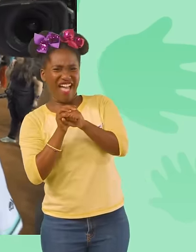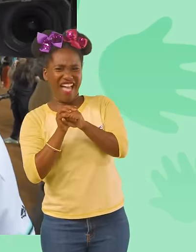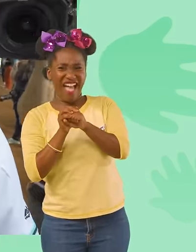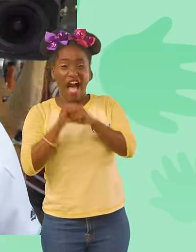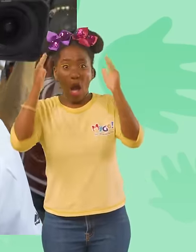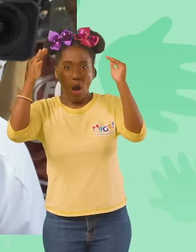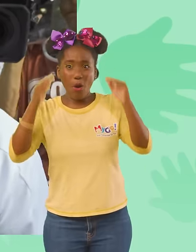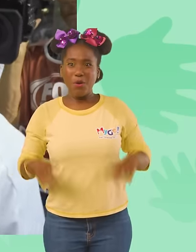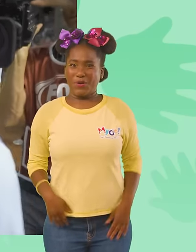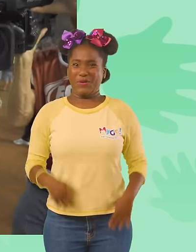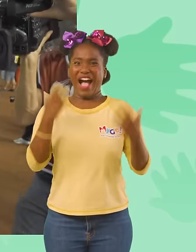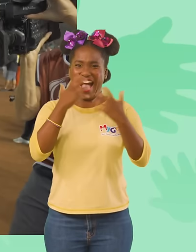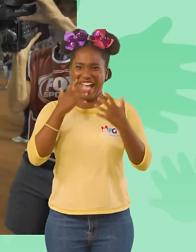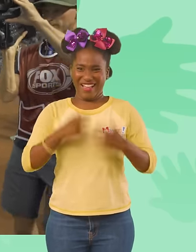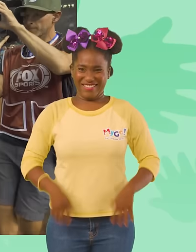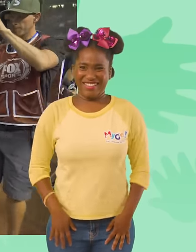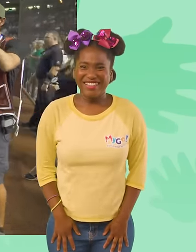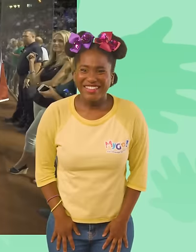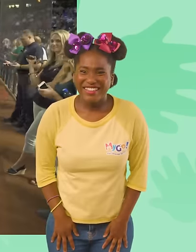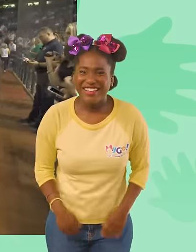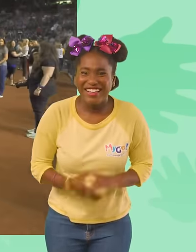That was really good!